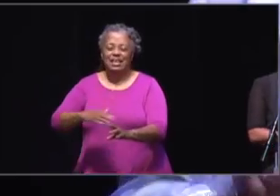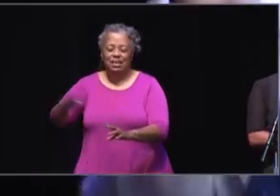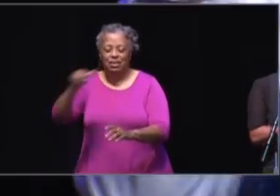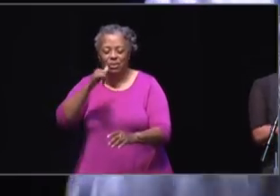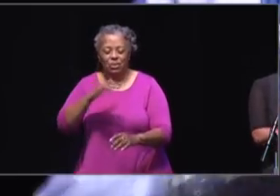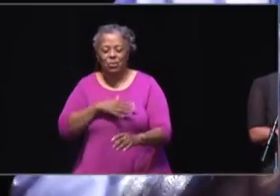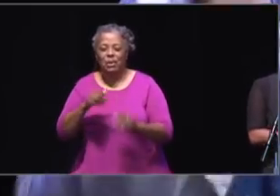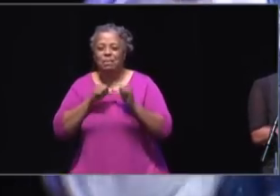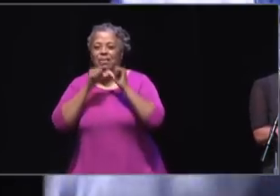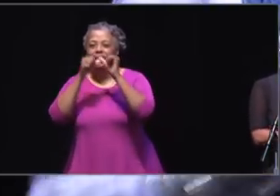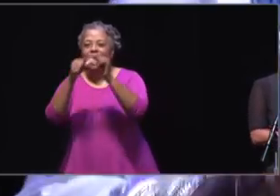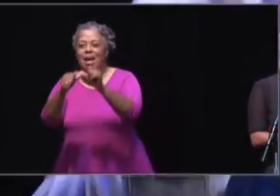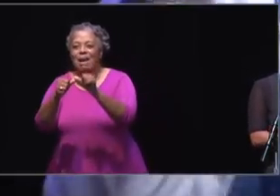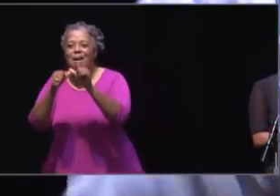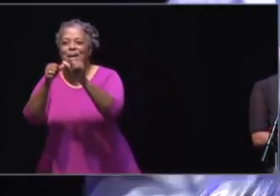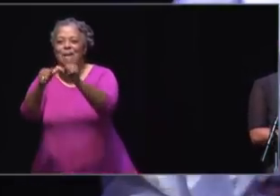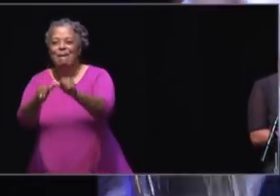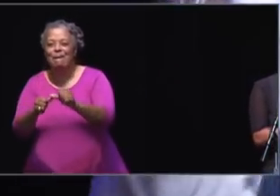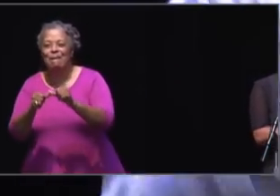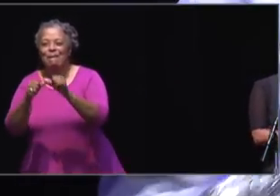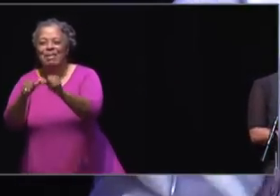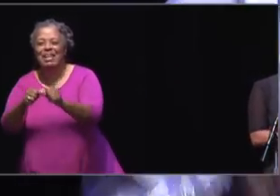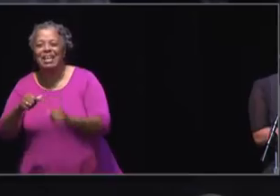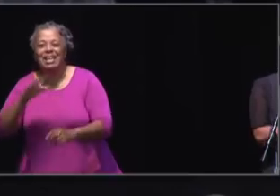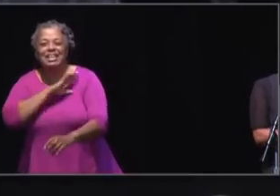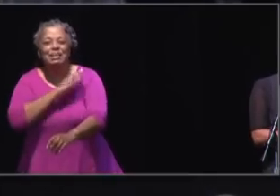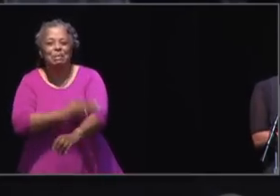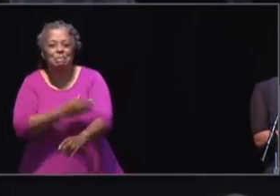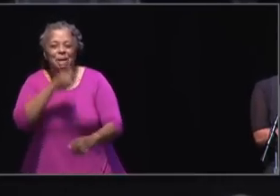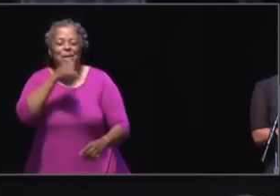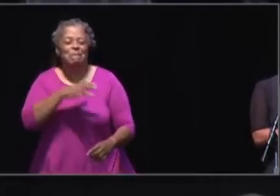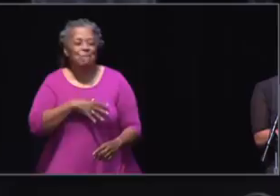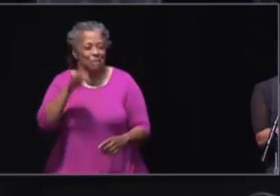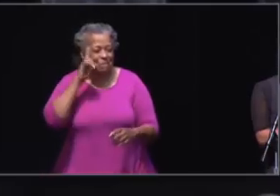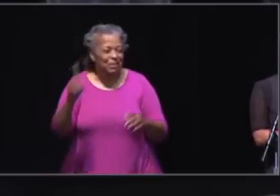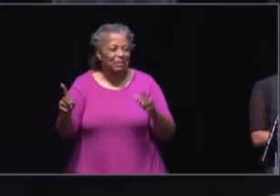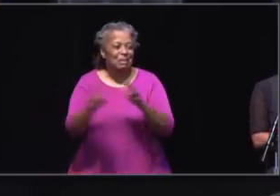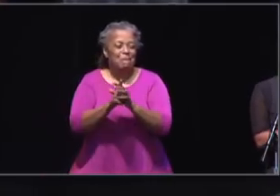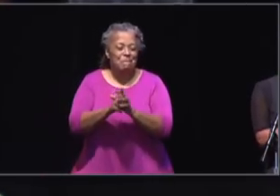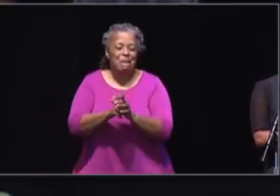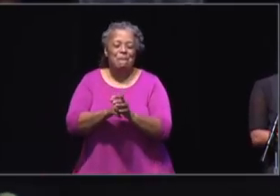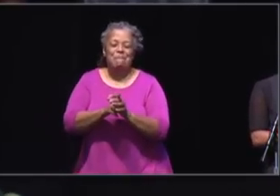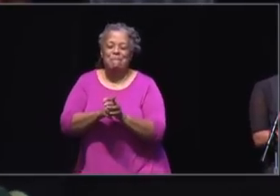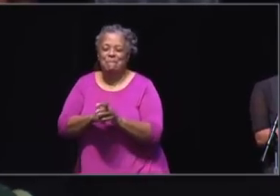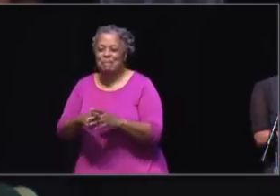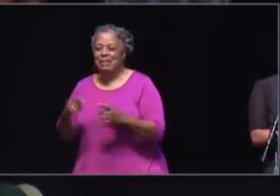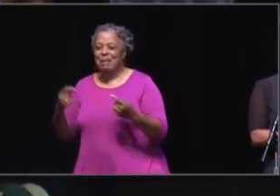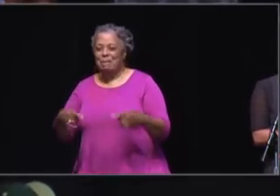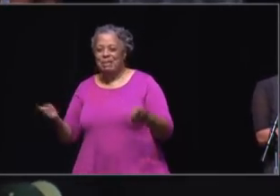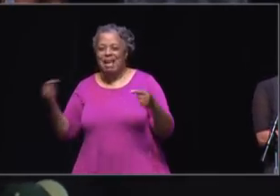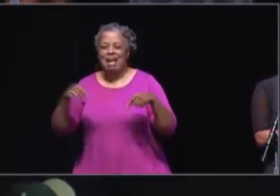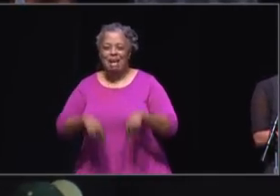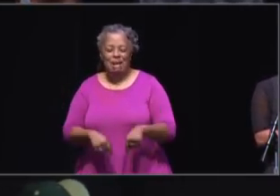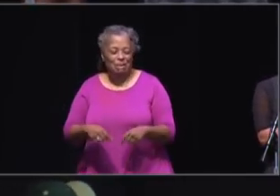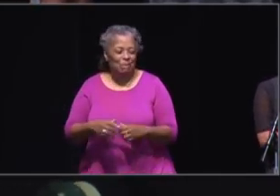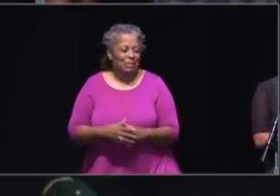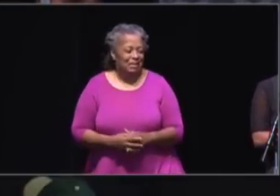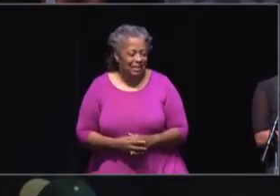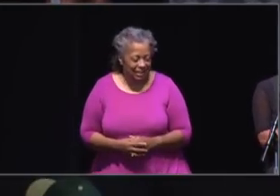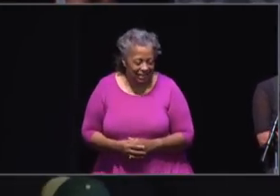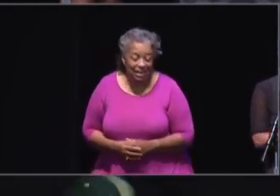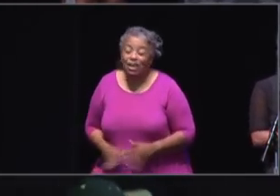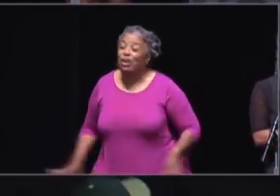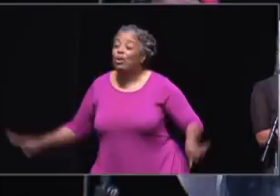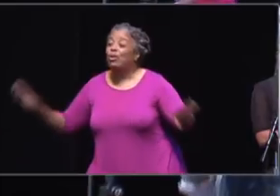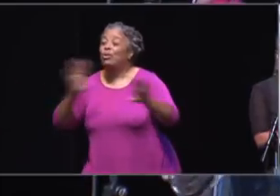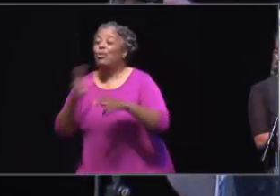the women, come down. Now let us sing, sing to the power of the women, come down. Lift